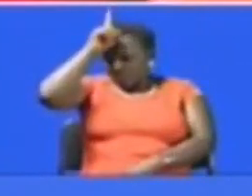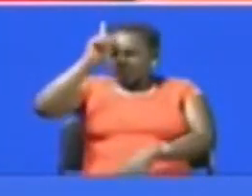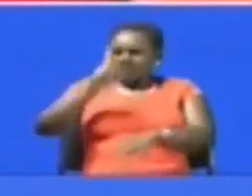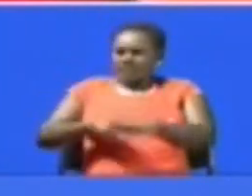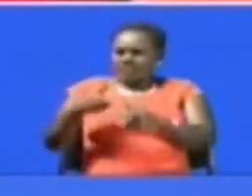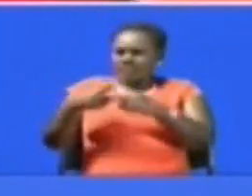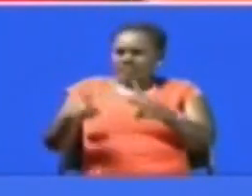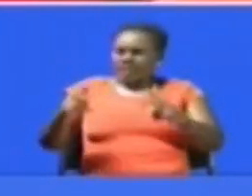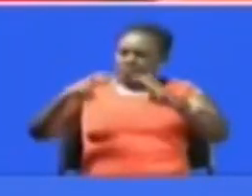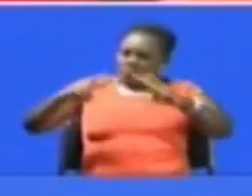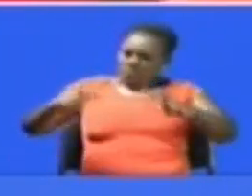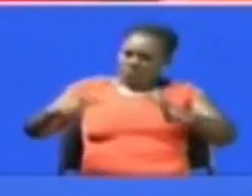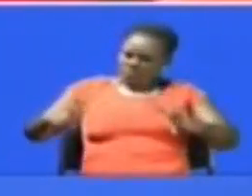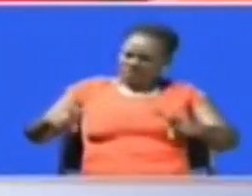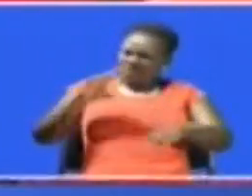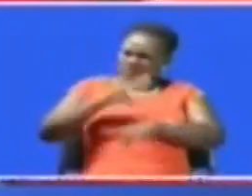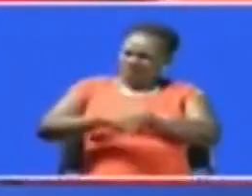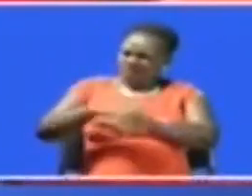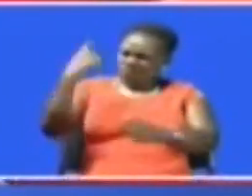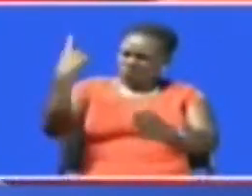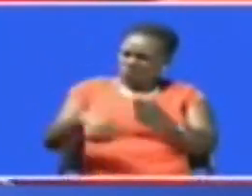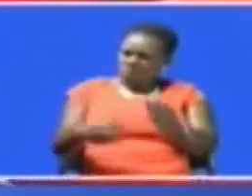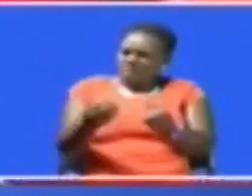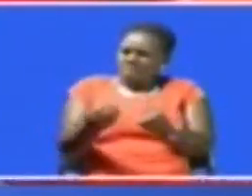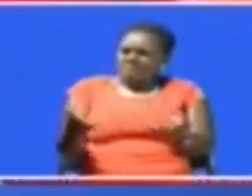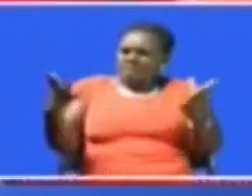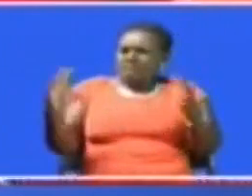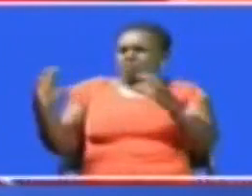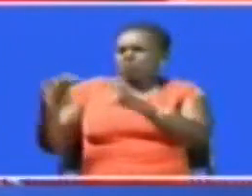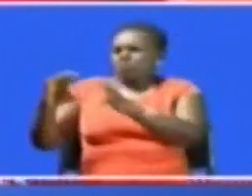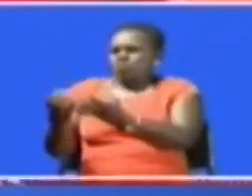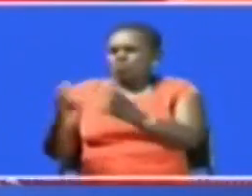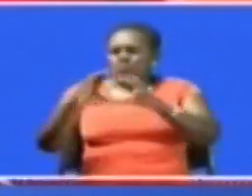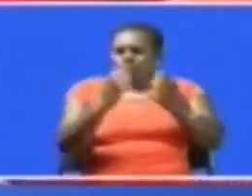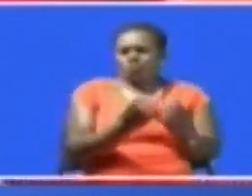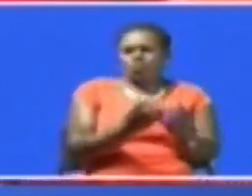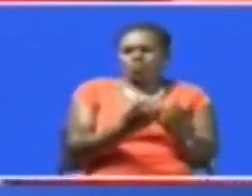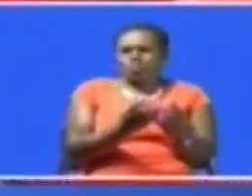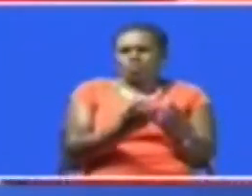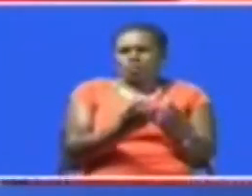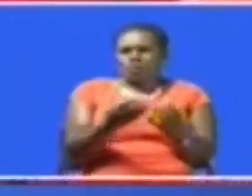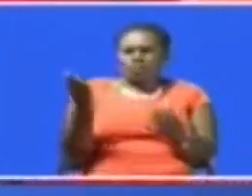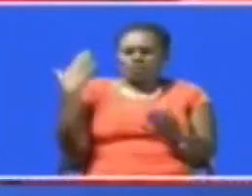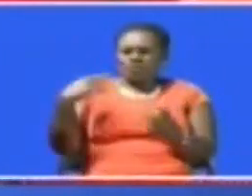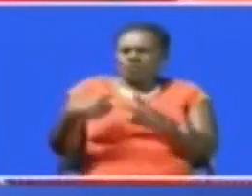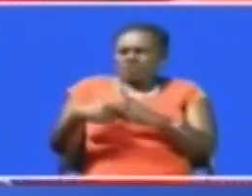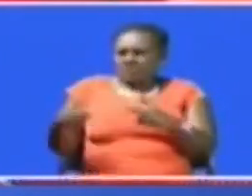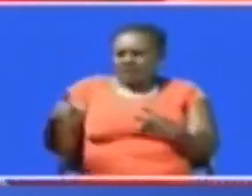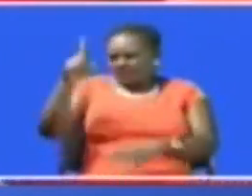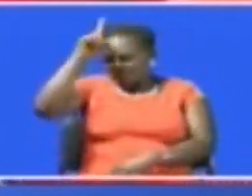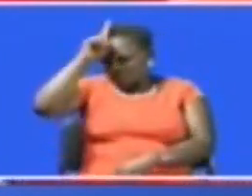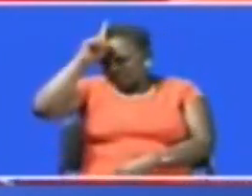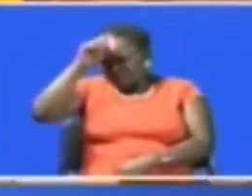And when I started doing my investigations, I found that quite a number of clubs that have been initiated from the